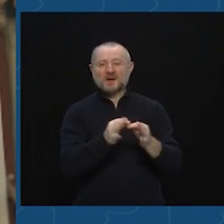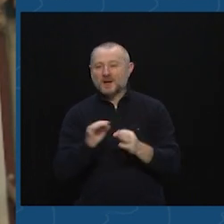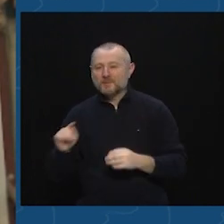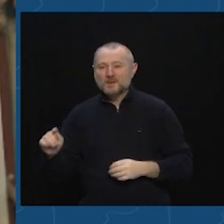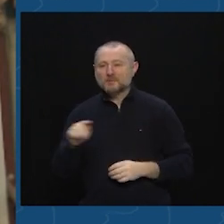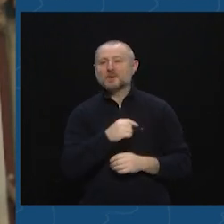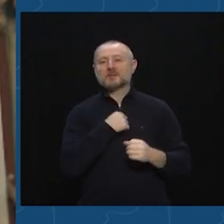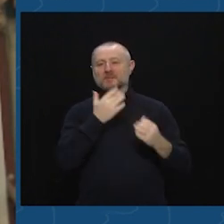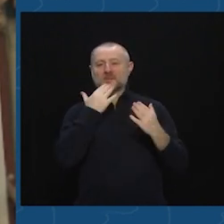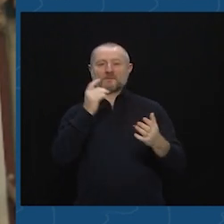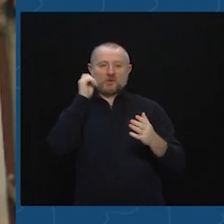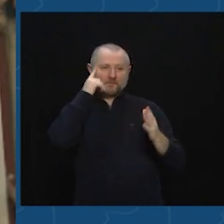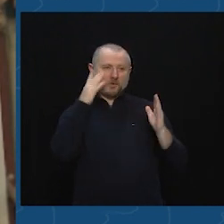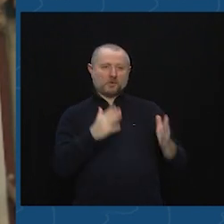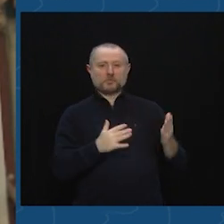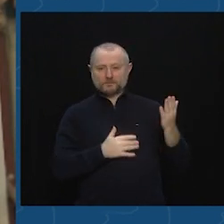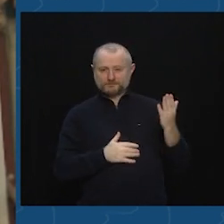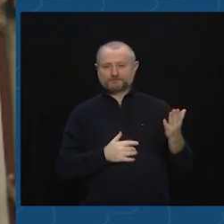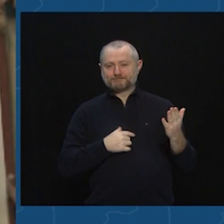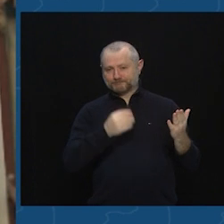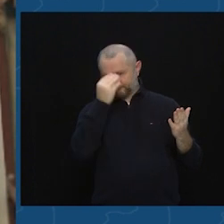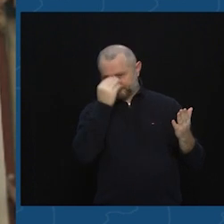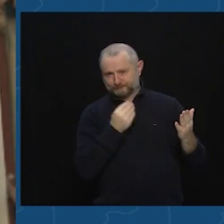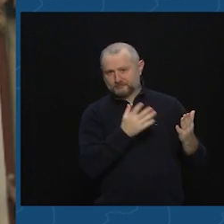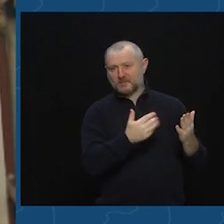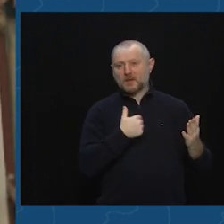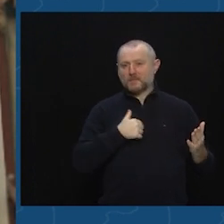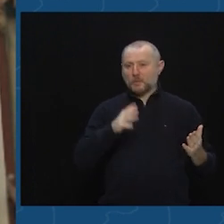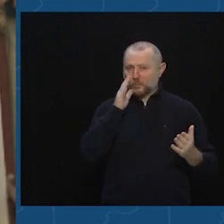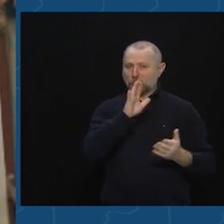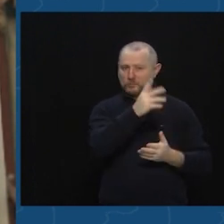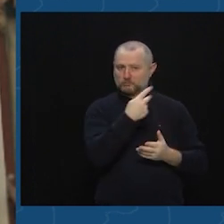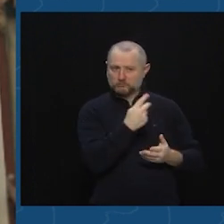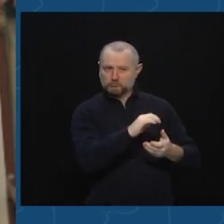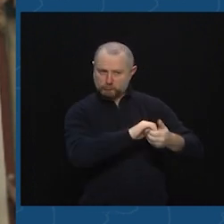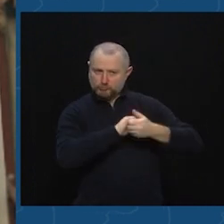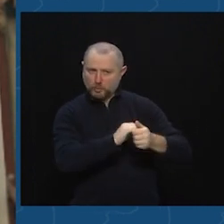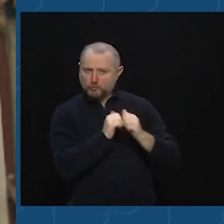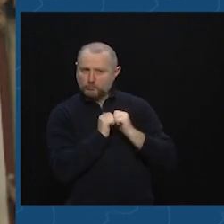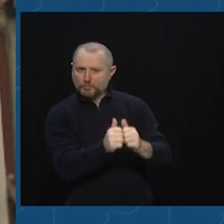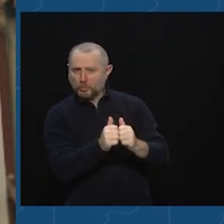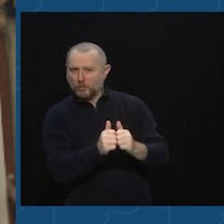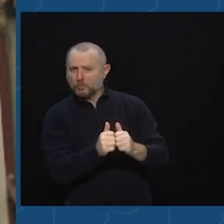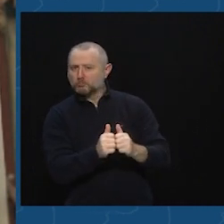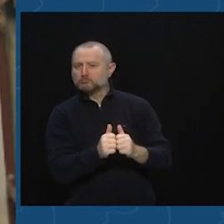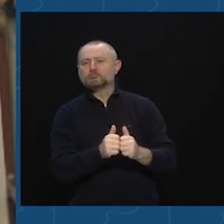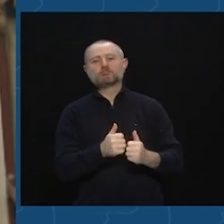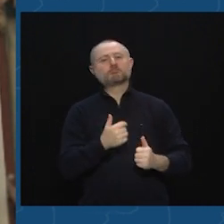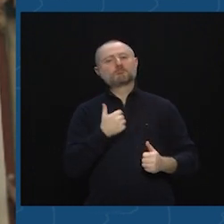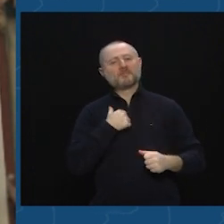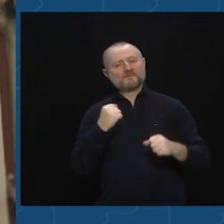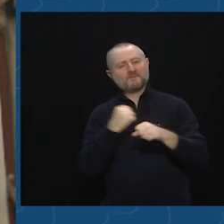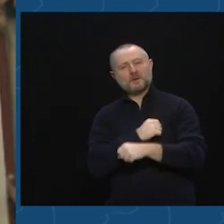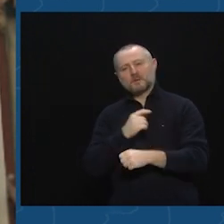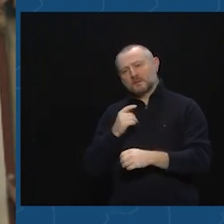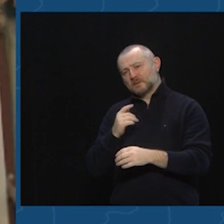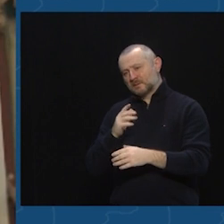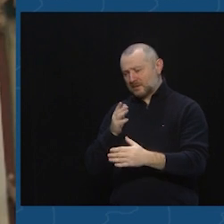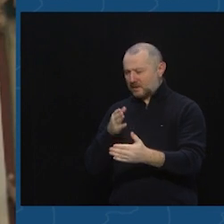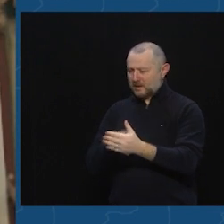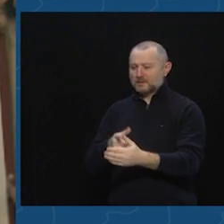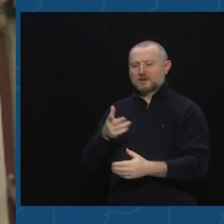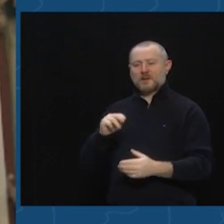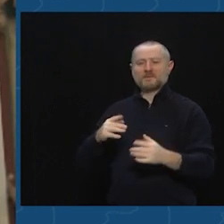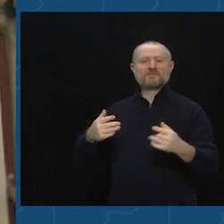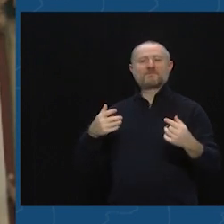to know that I'm your partner as we fight against the overproliferation of guns in our city and in our